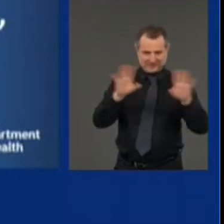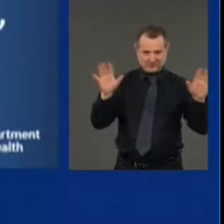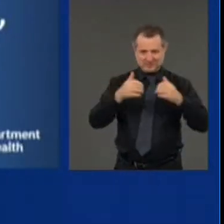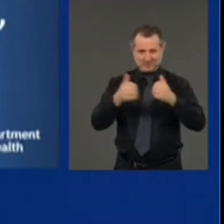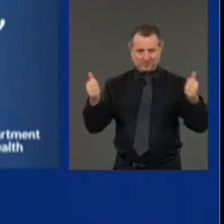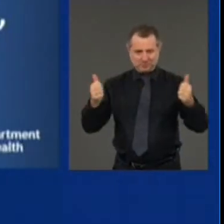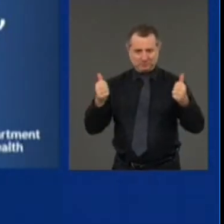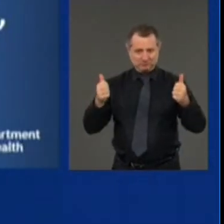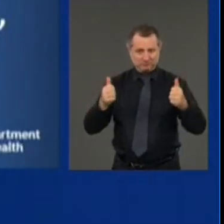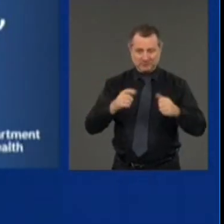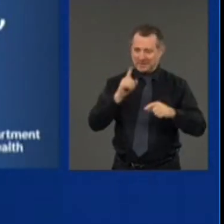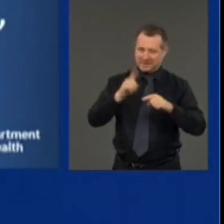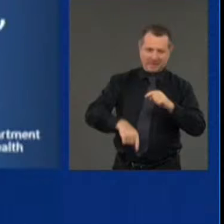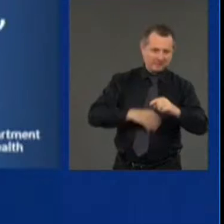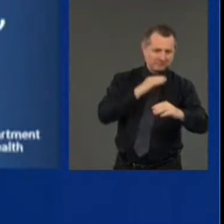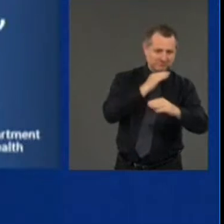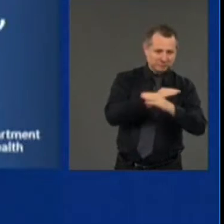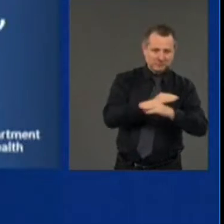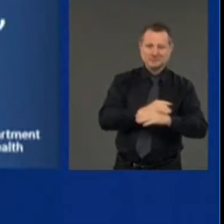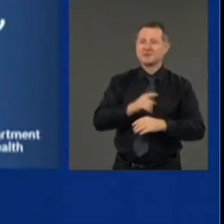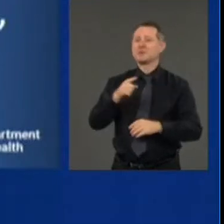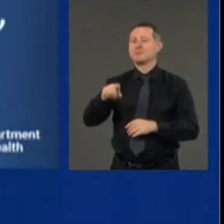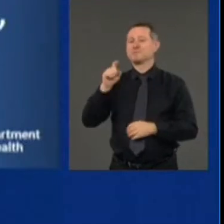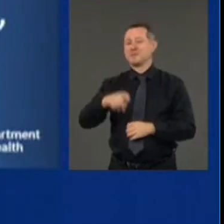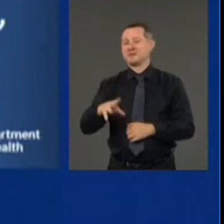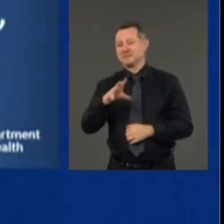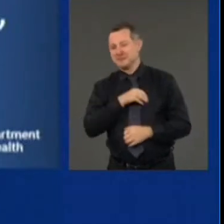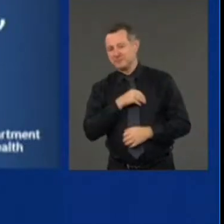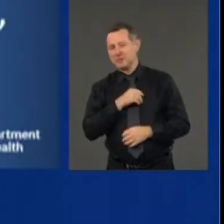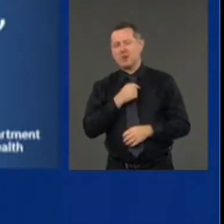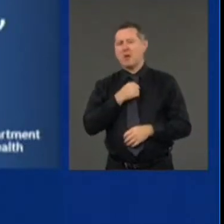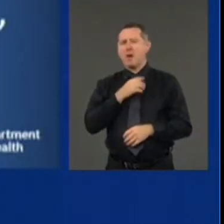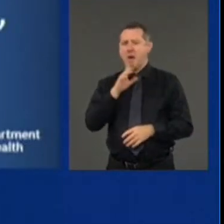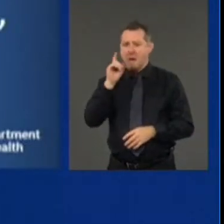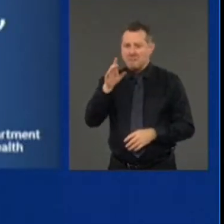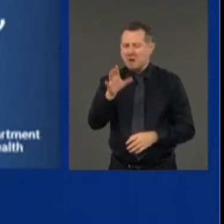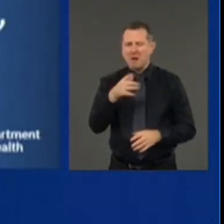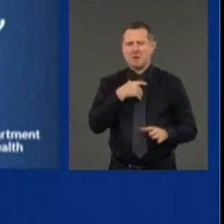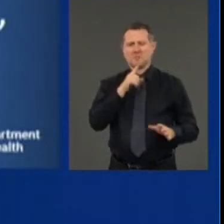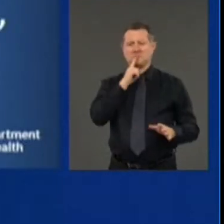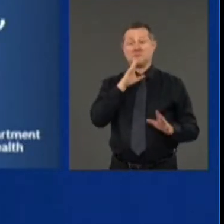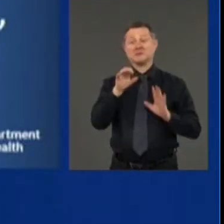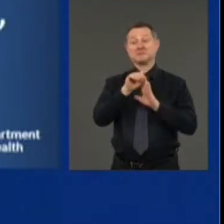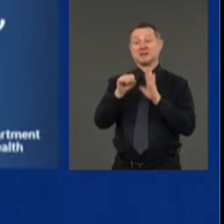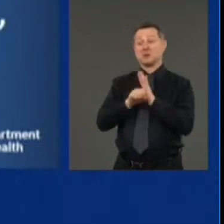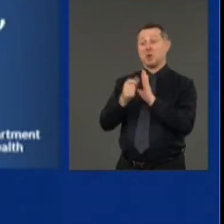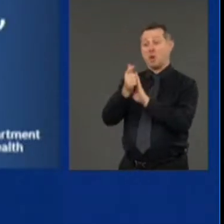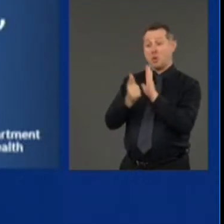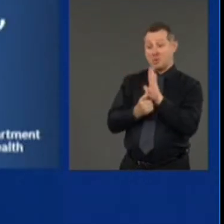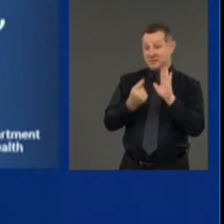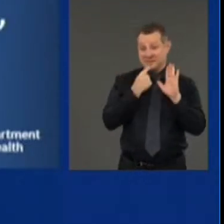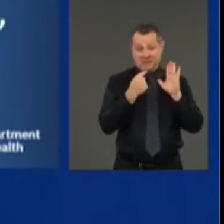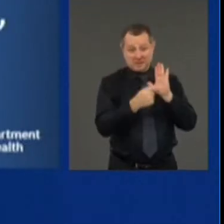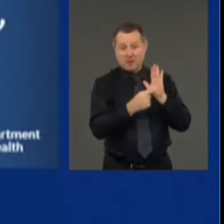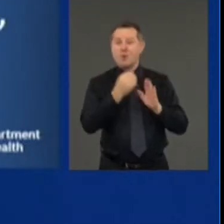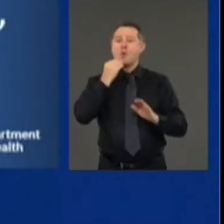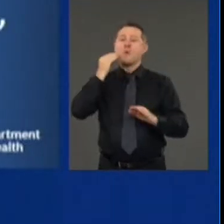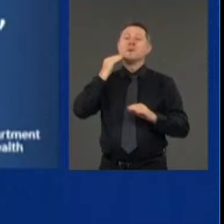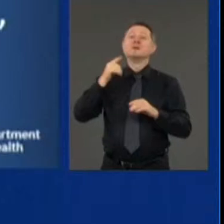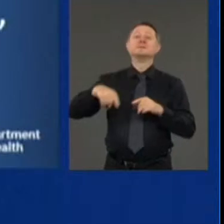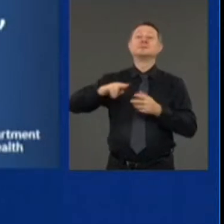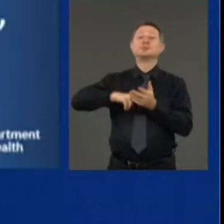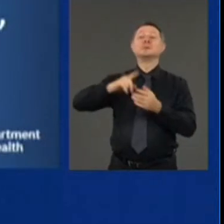does not equal must accept. In fact, by state law and regulation, a nursing home could not accept a COVID-positive